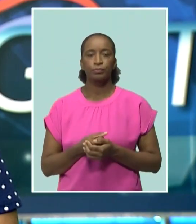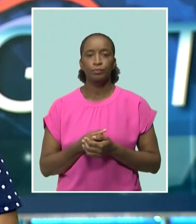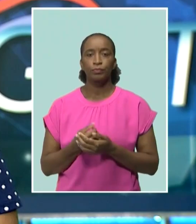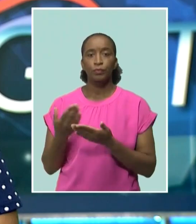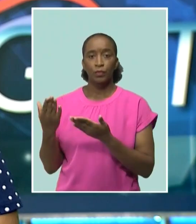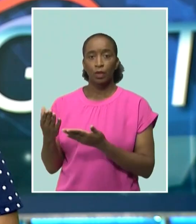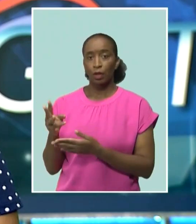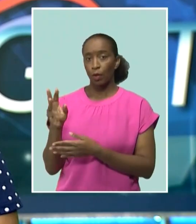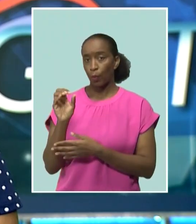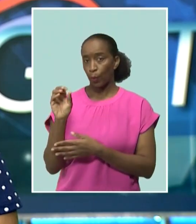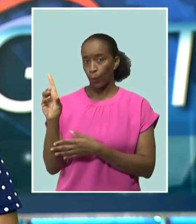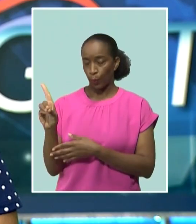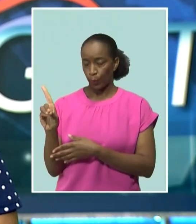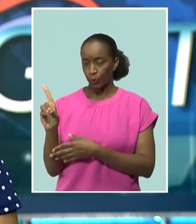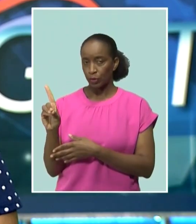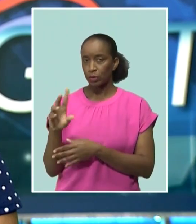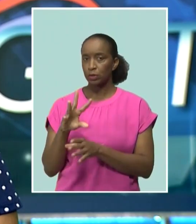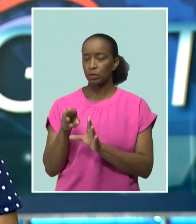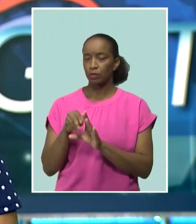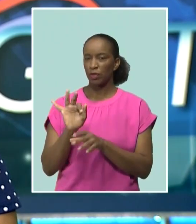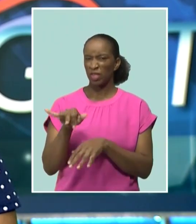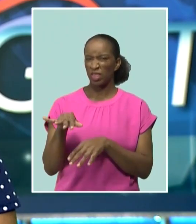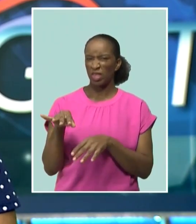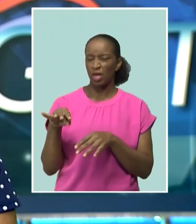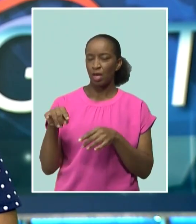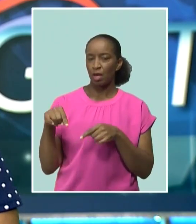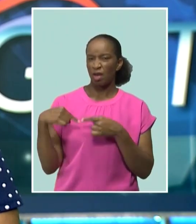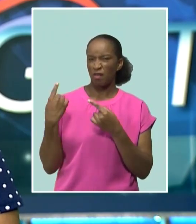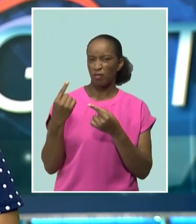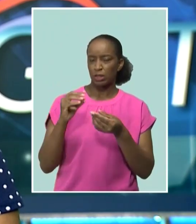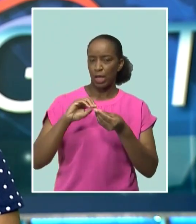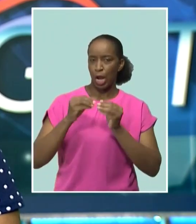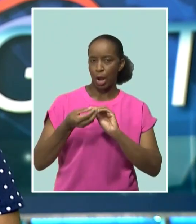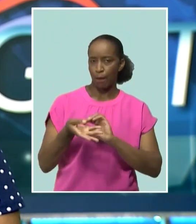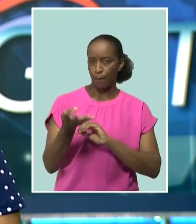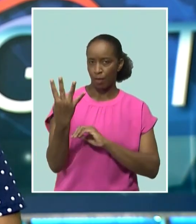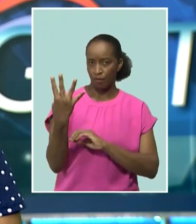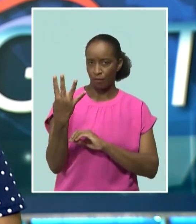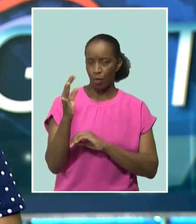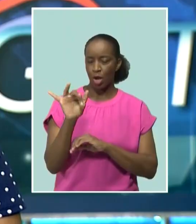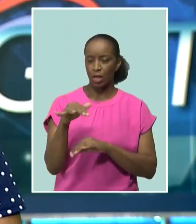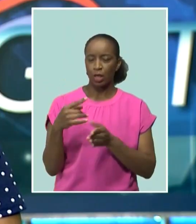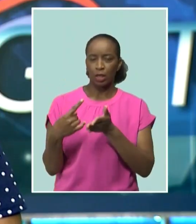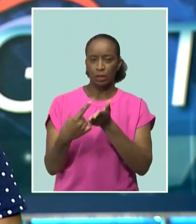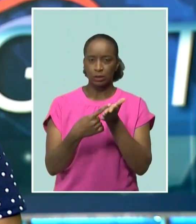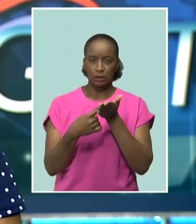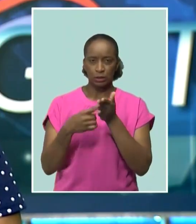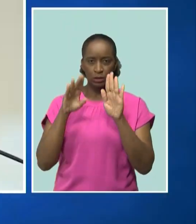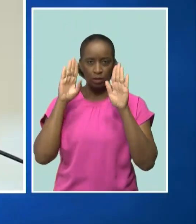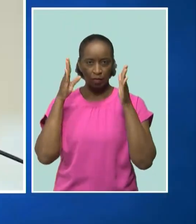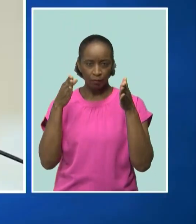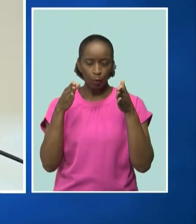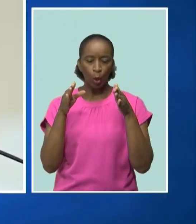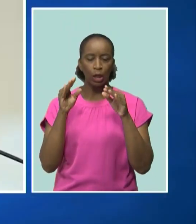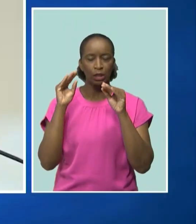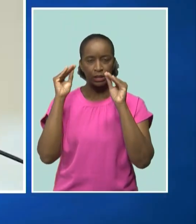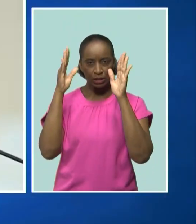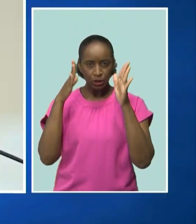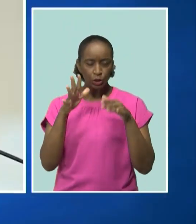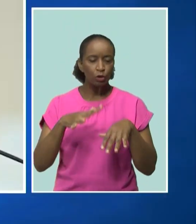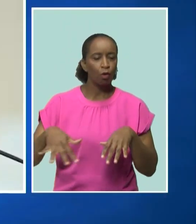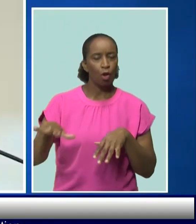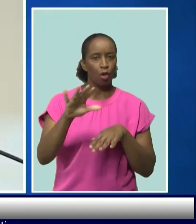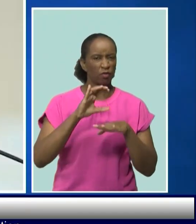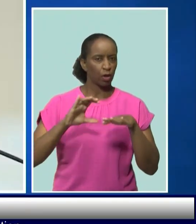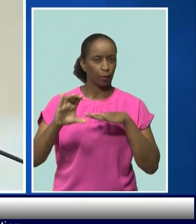the fourth installation of the Barbados Union of Teachers' annual Caribbean Teachers Talk. We're not just sitting down and saying it's